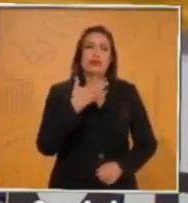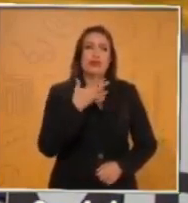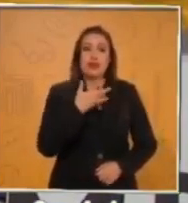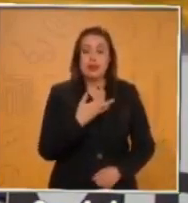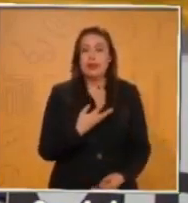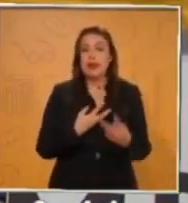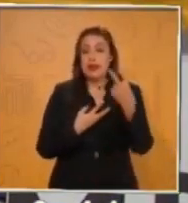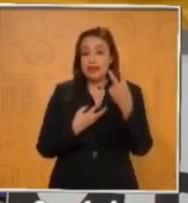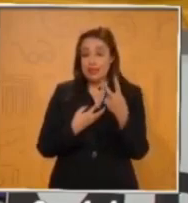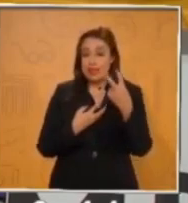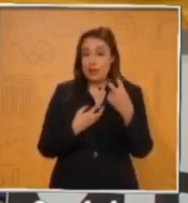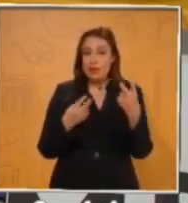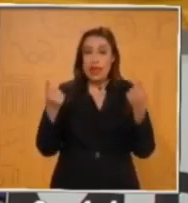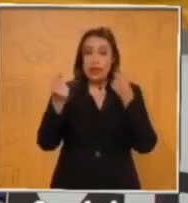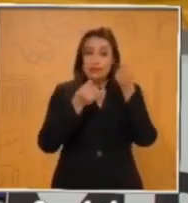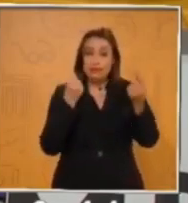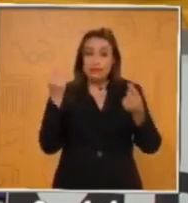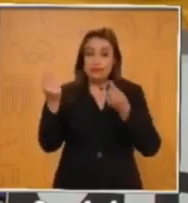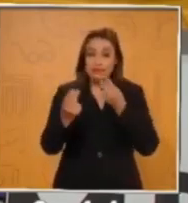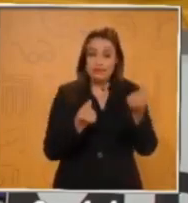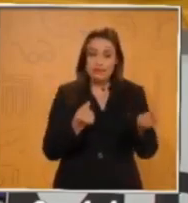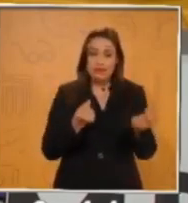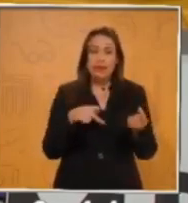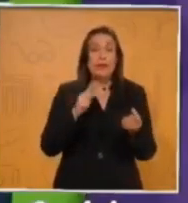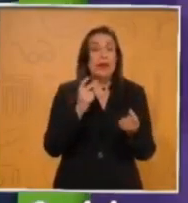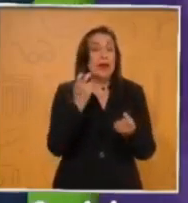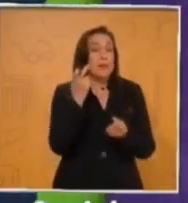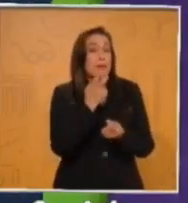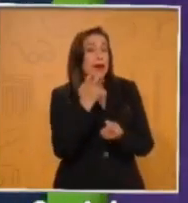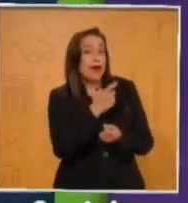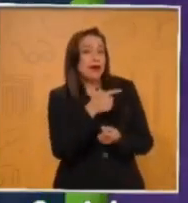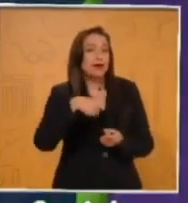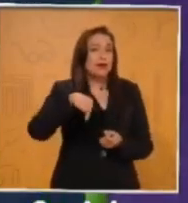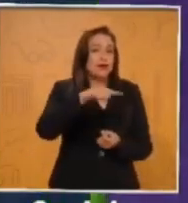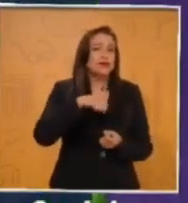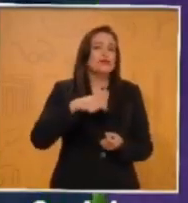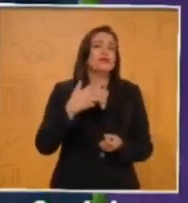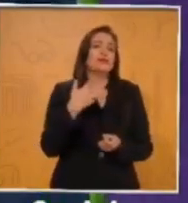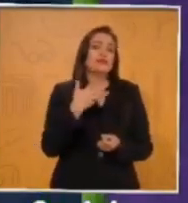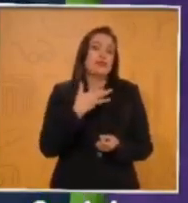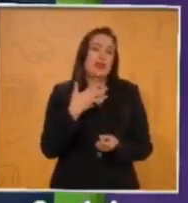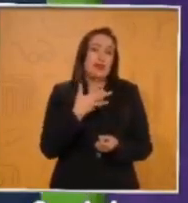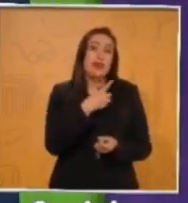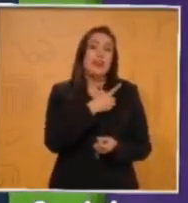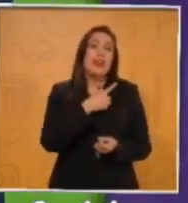pause. But for this active pause, now we are going to